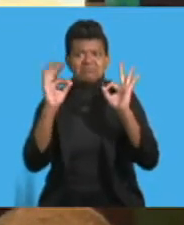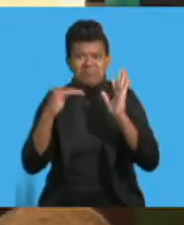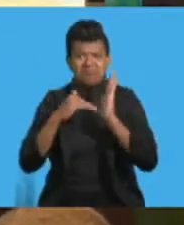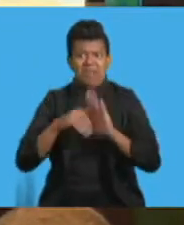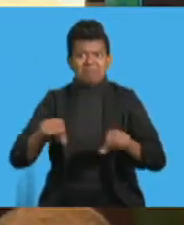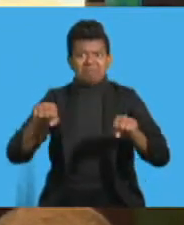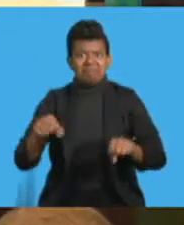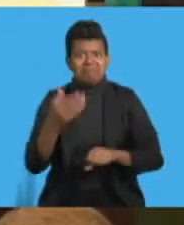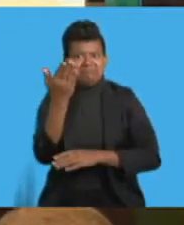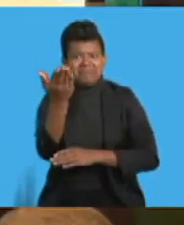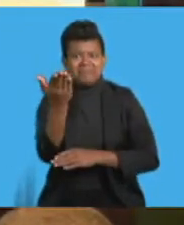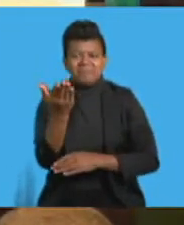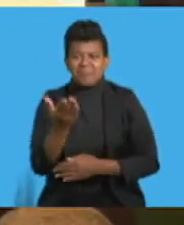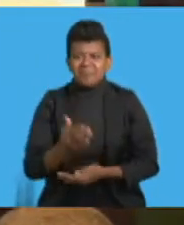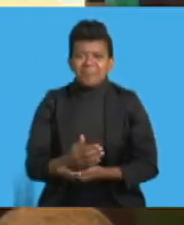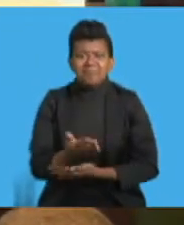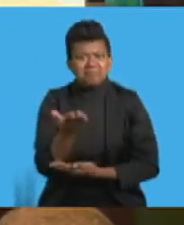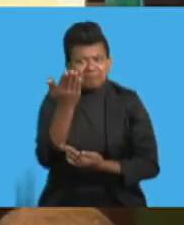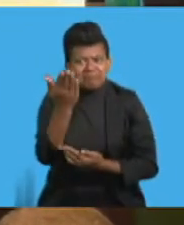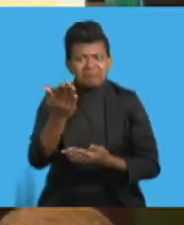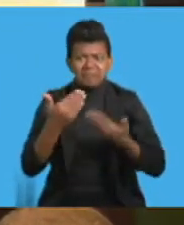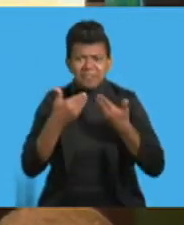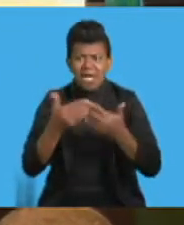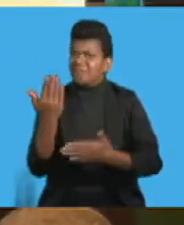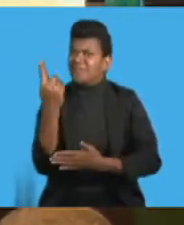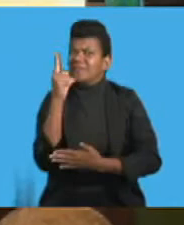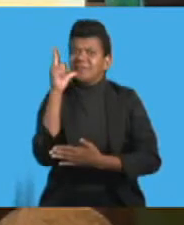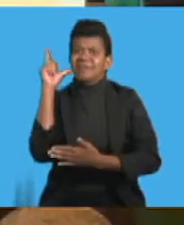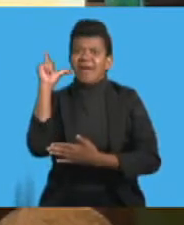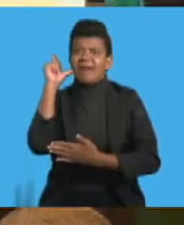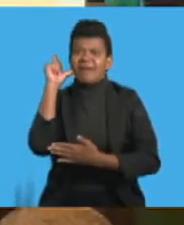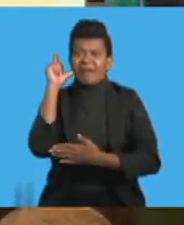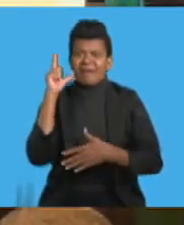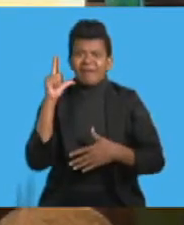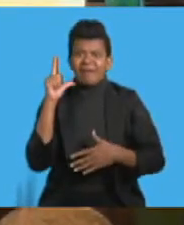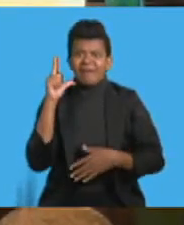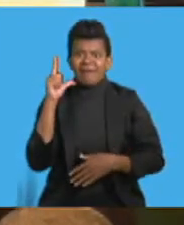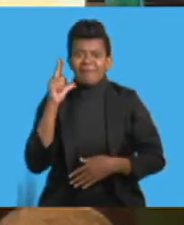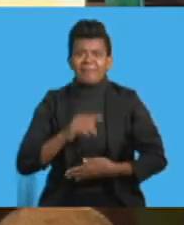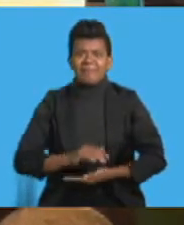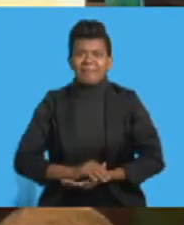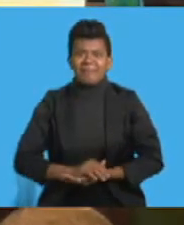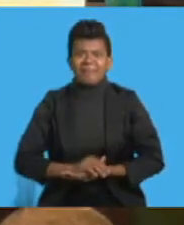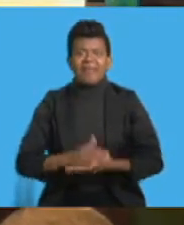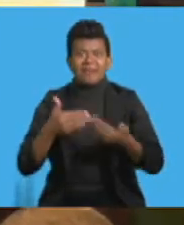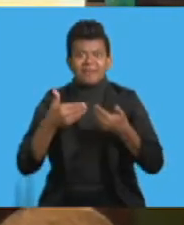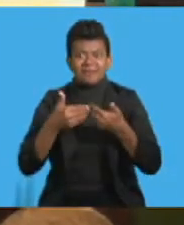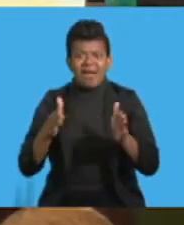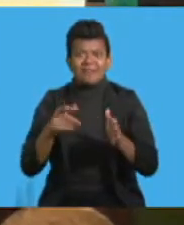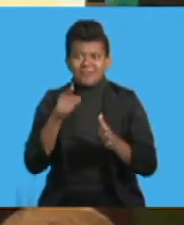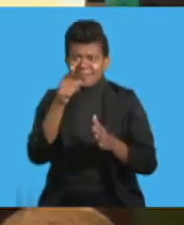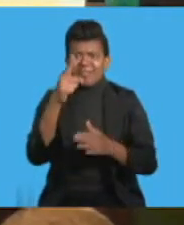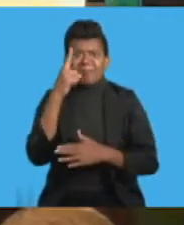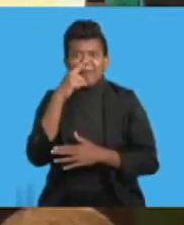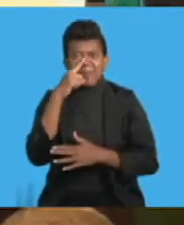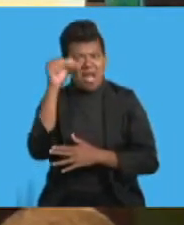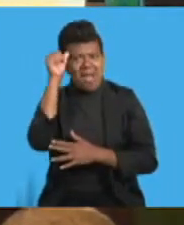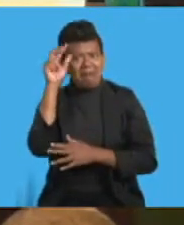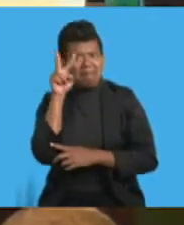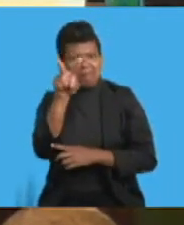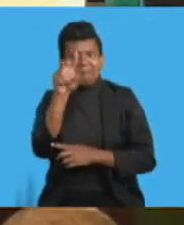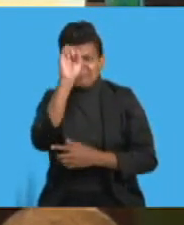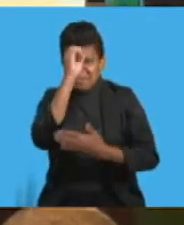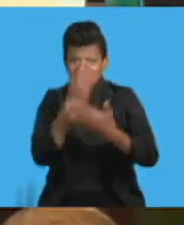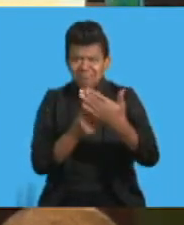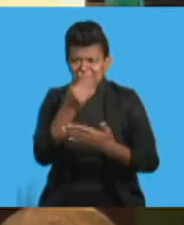The way you started the session yesterday, Honorable Speaker, no one will say that we just began yesterday. Honorable Speaker, it's a good omen for the House,